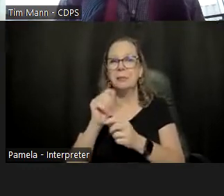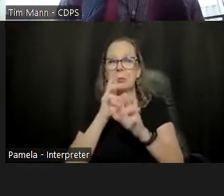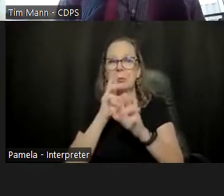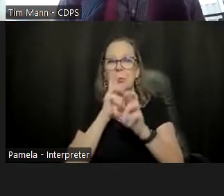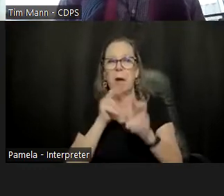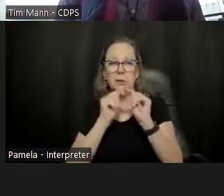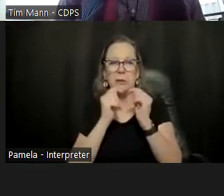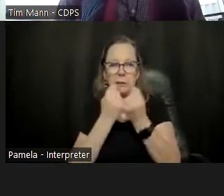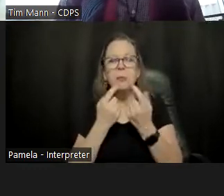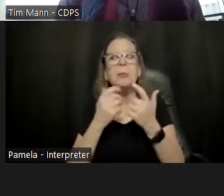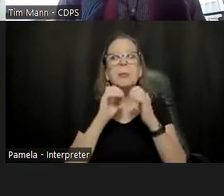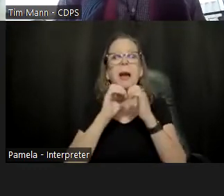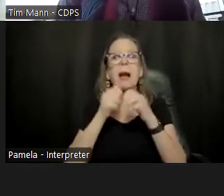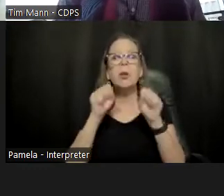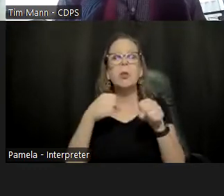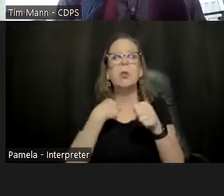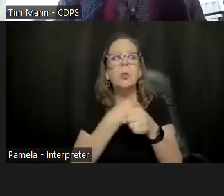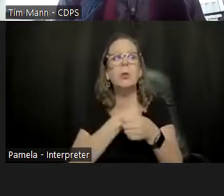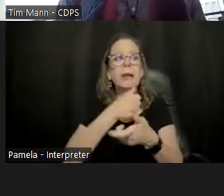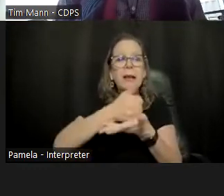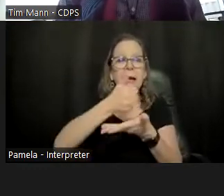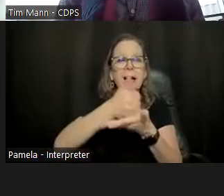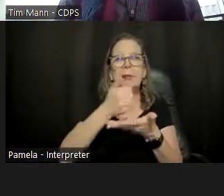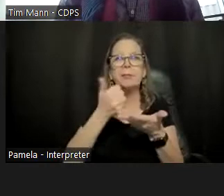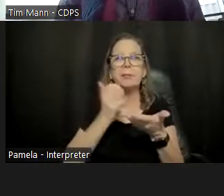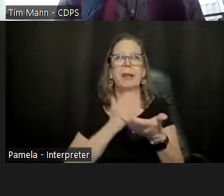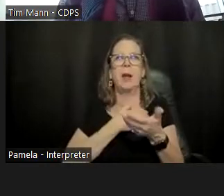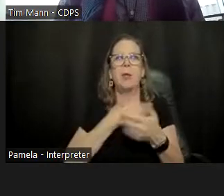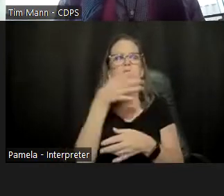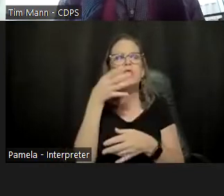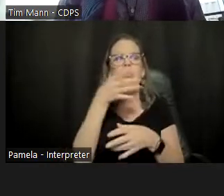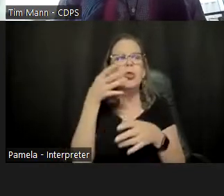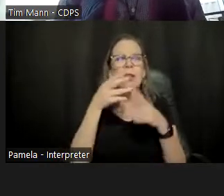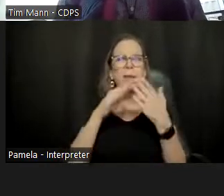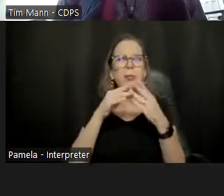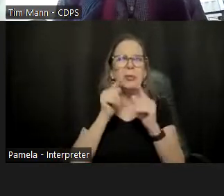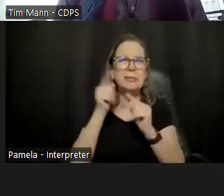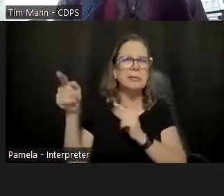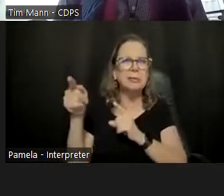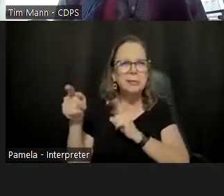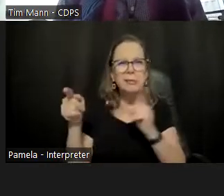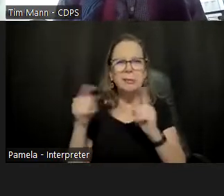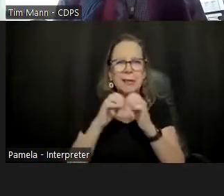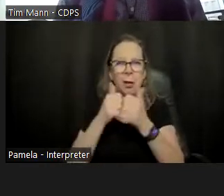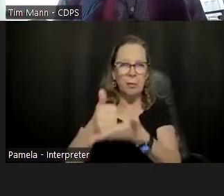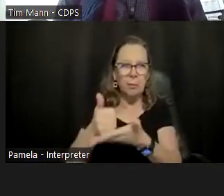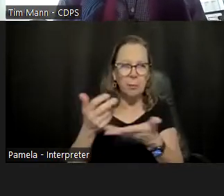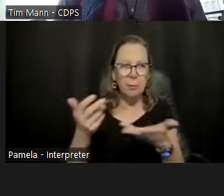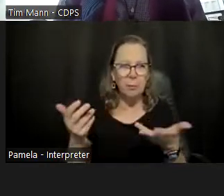we able to help our rural communities, our communities that